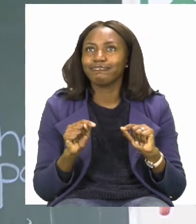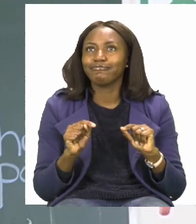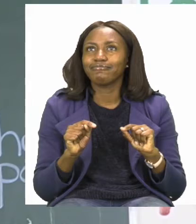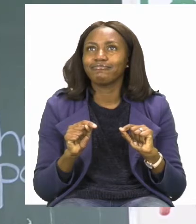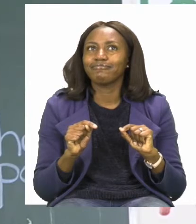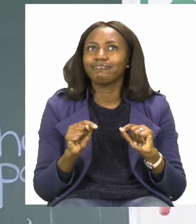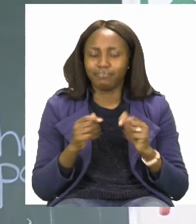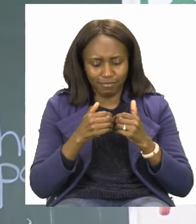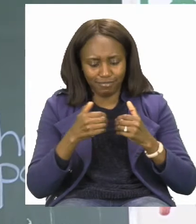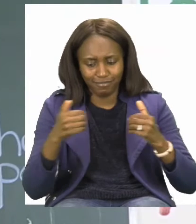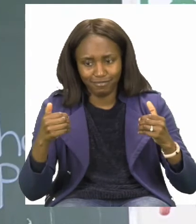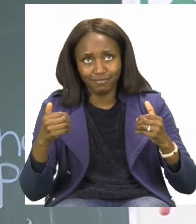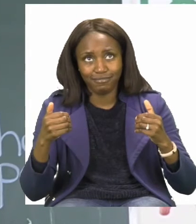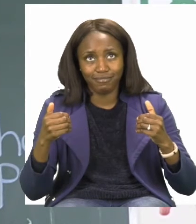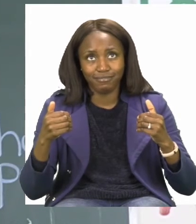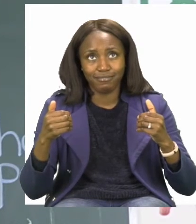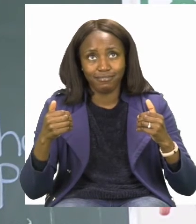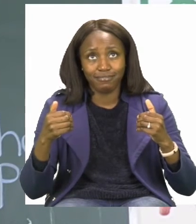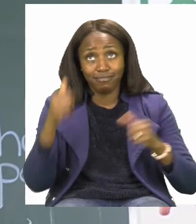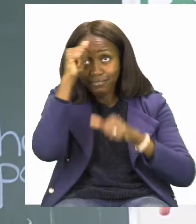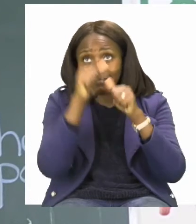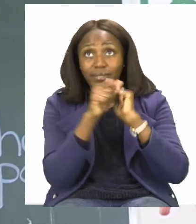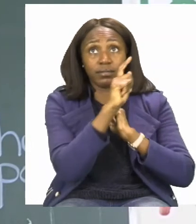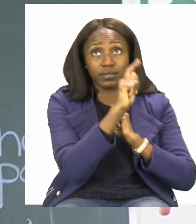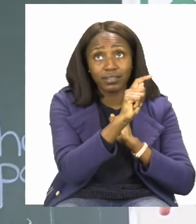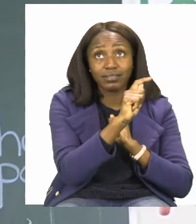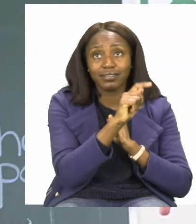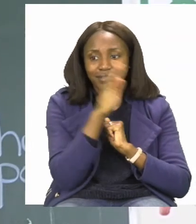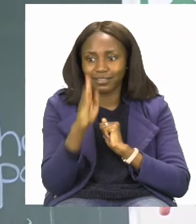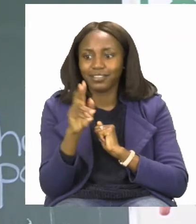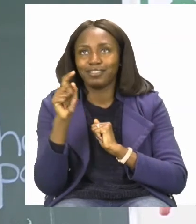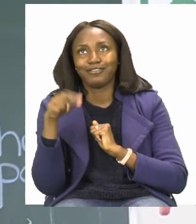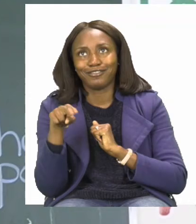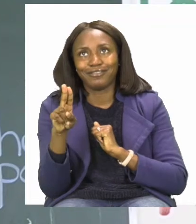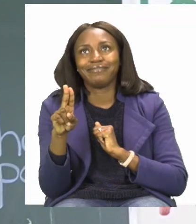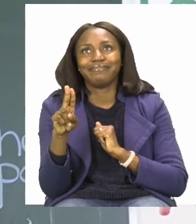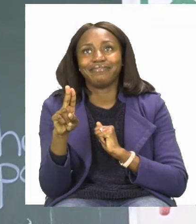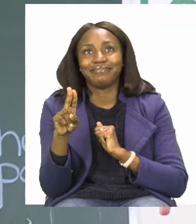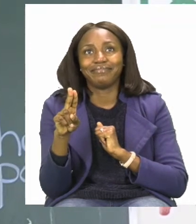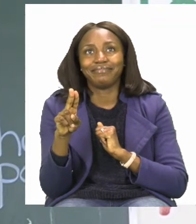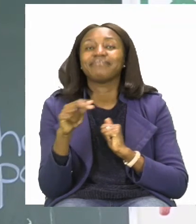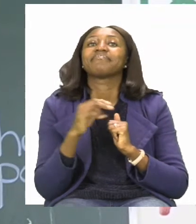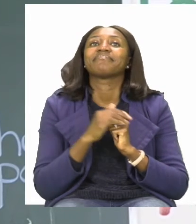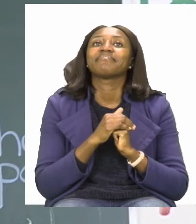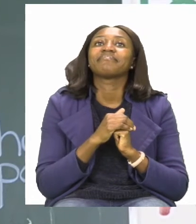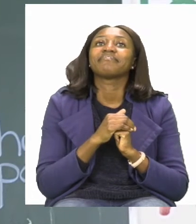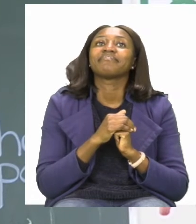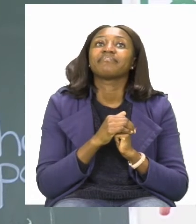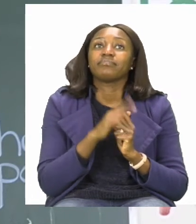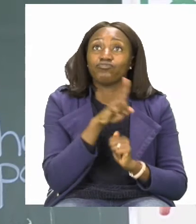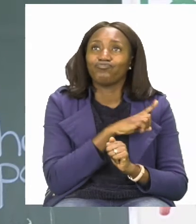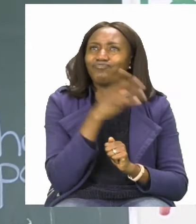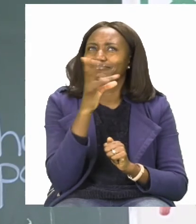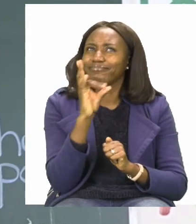them down into their values. So, the first one that we're going to do is